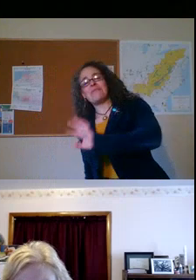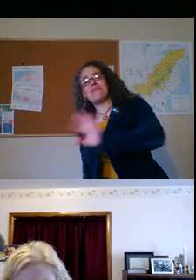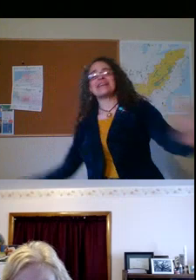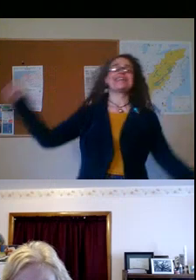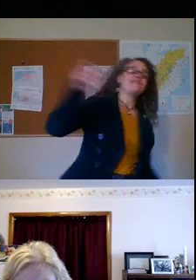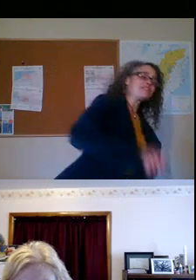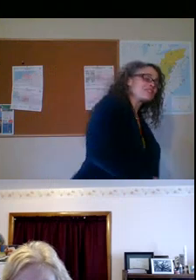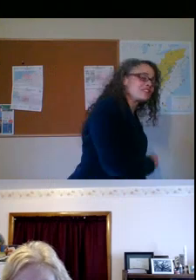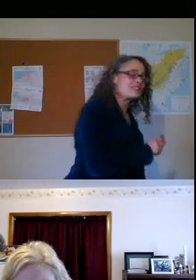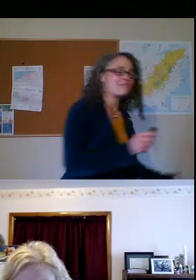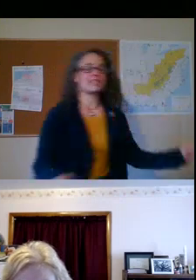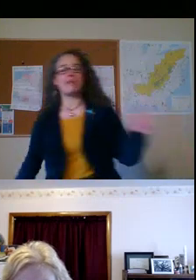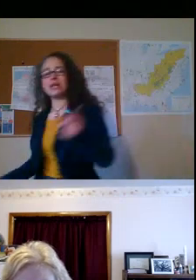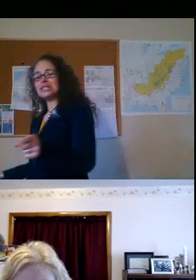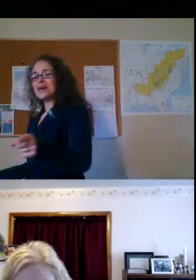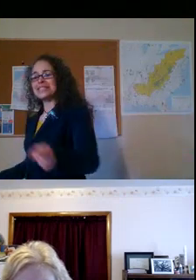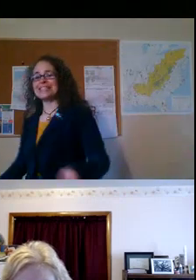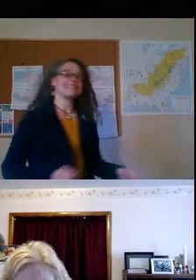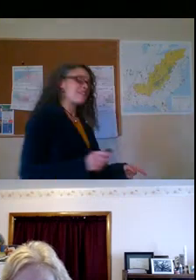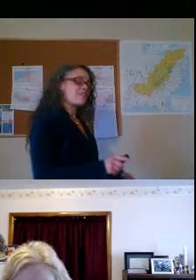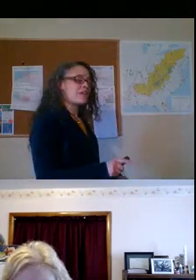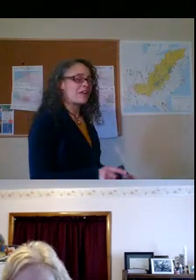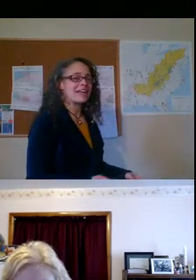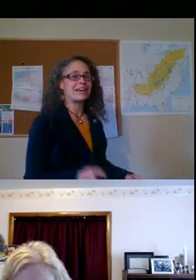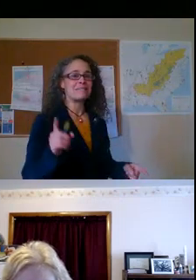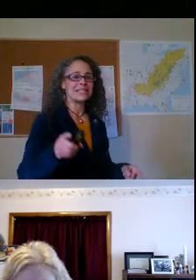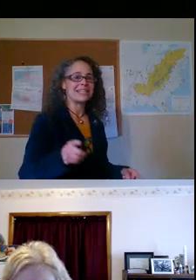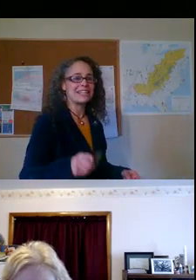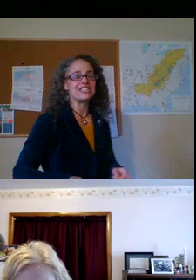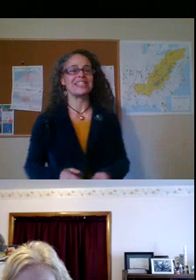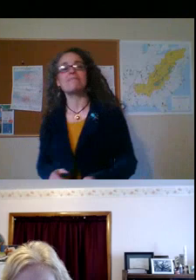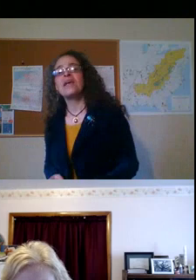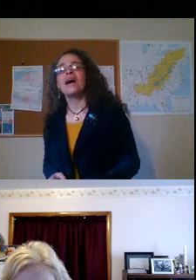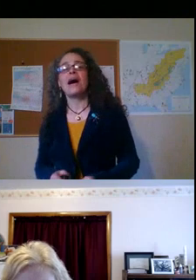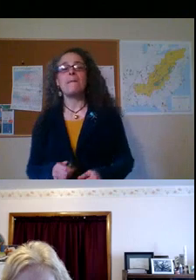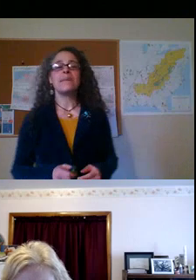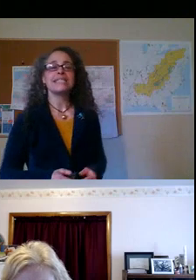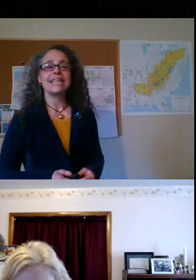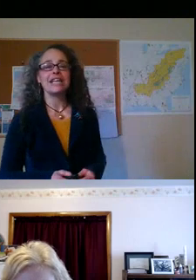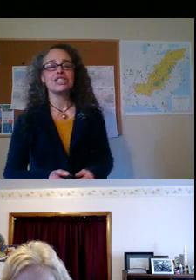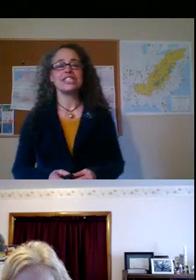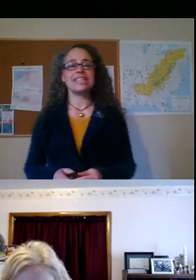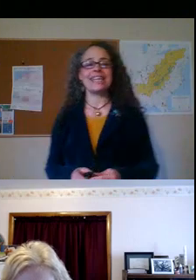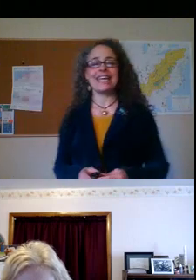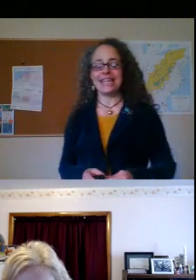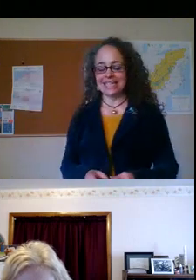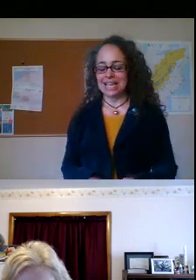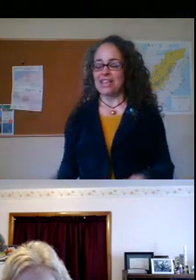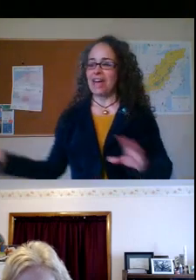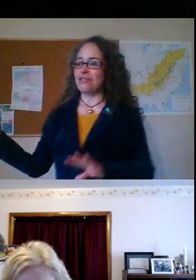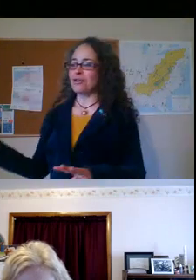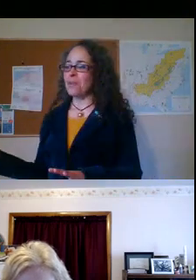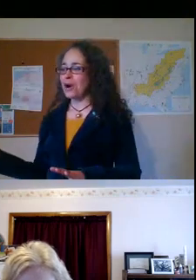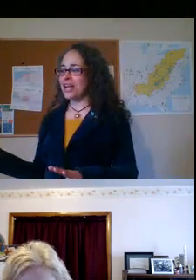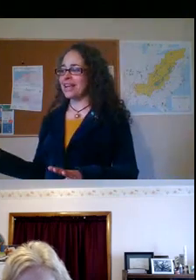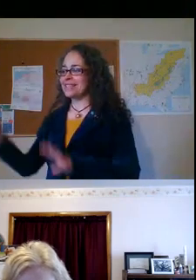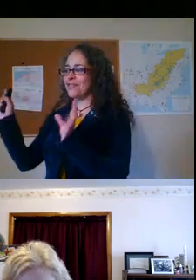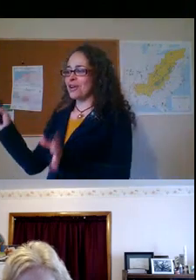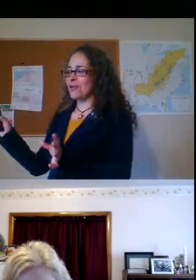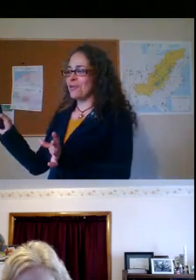Okay, so let me go back to infrastructure and back to Pauline's question. So federal basic agency. Basic agency is that